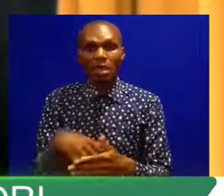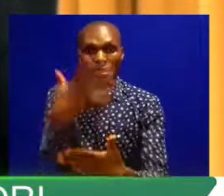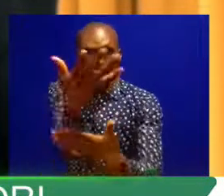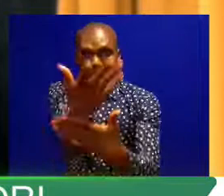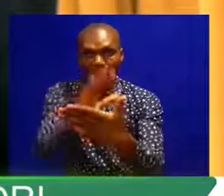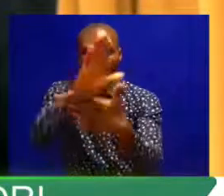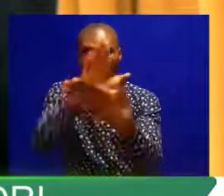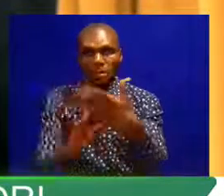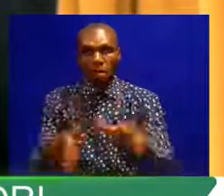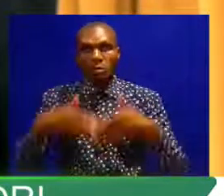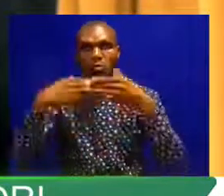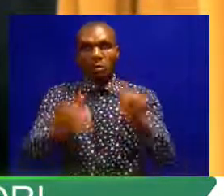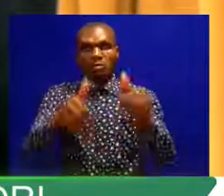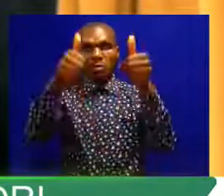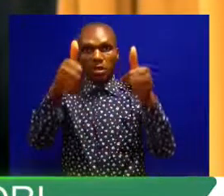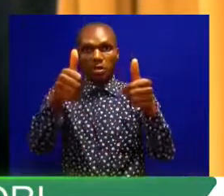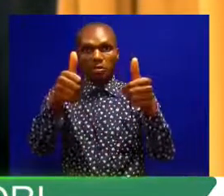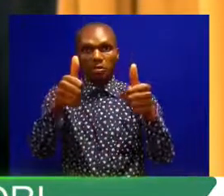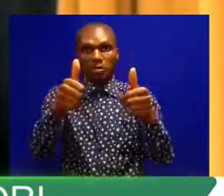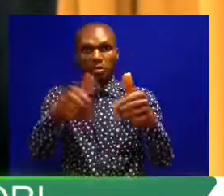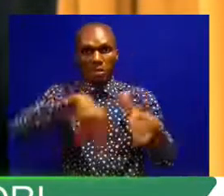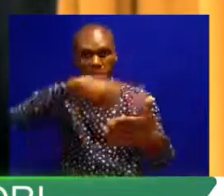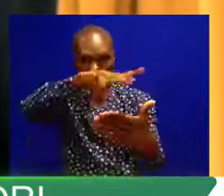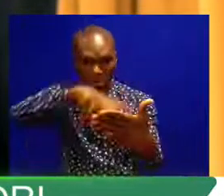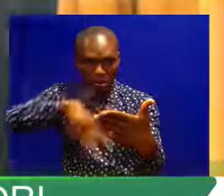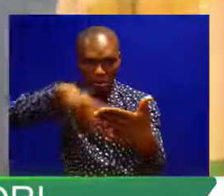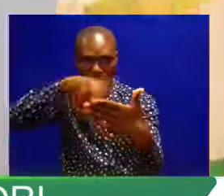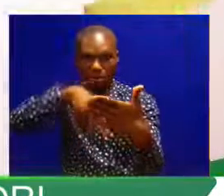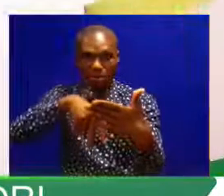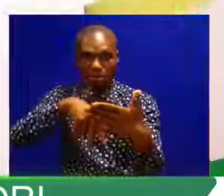notice of appointment and pleadings Now we